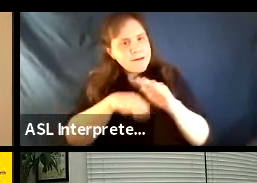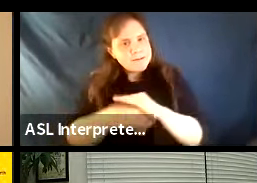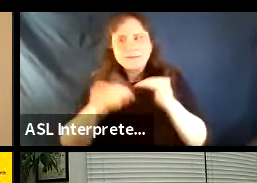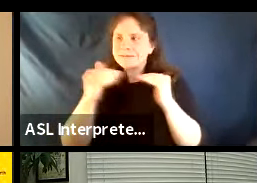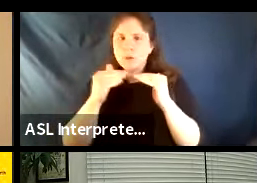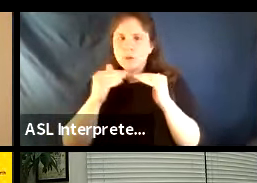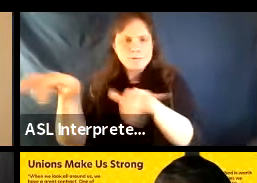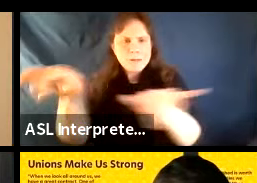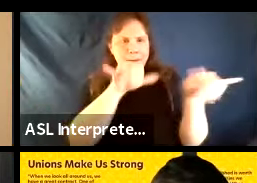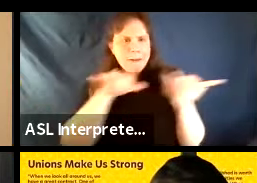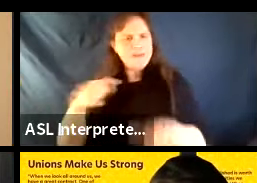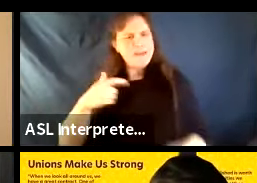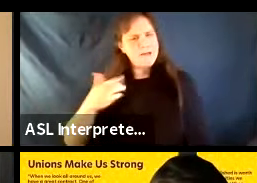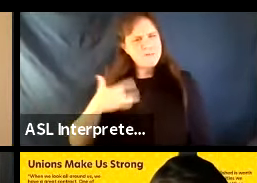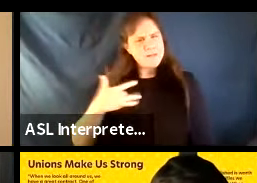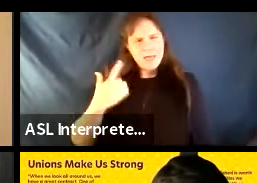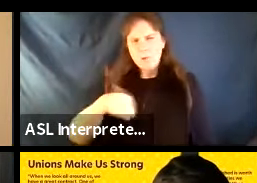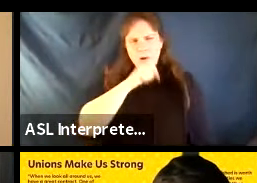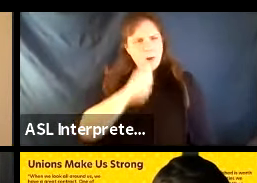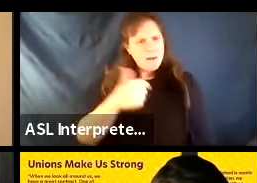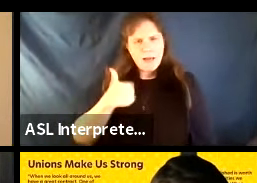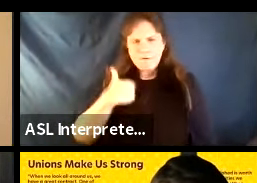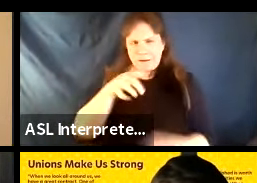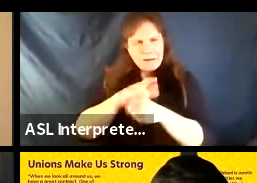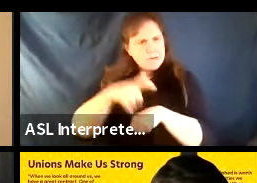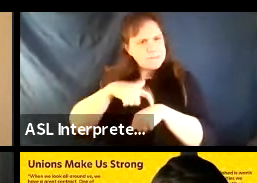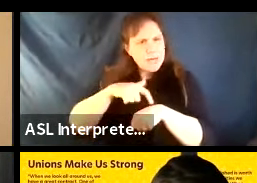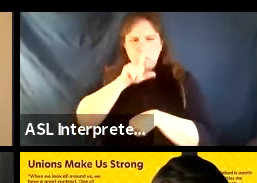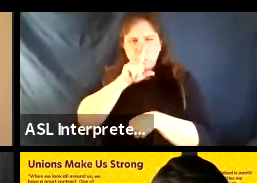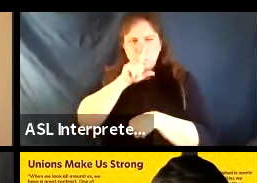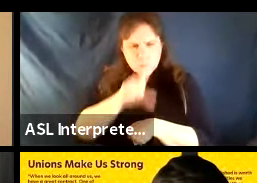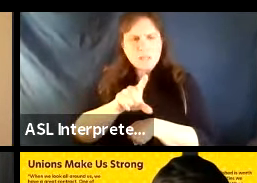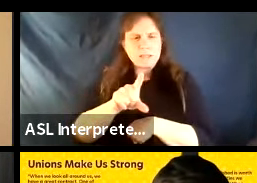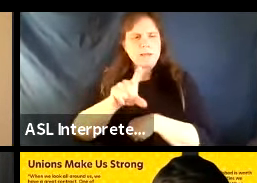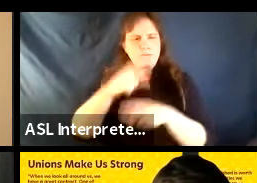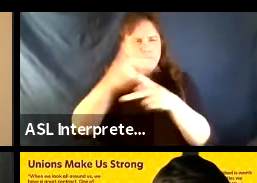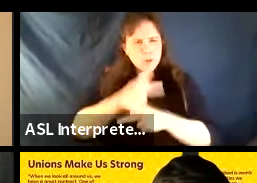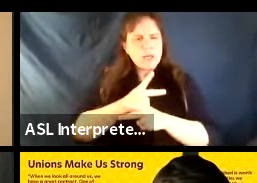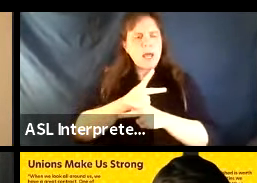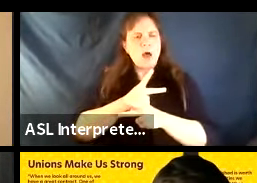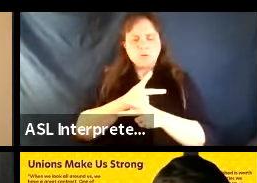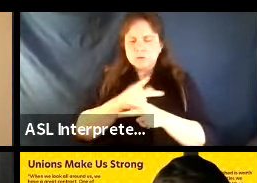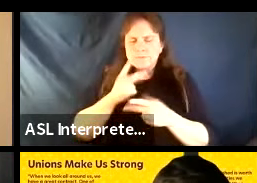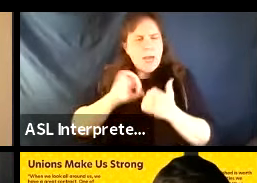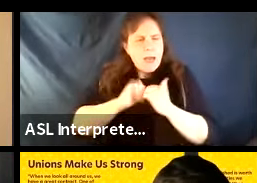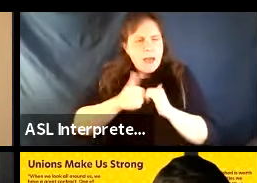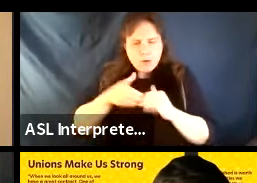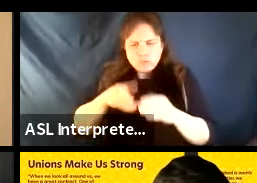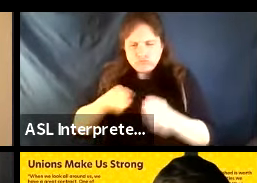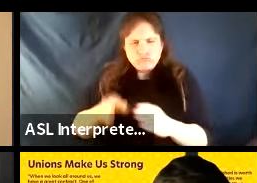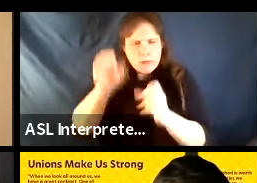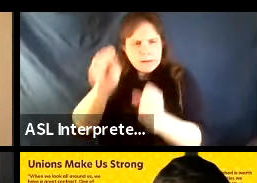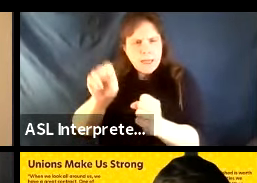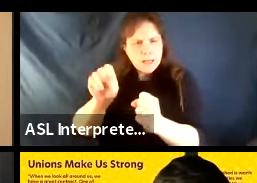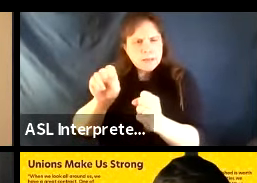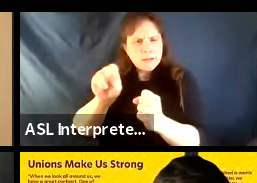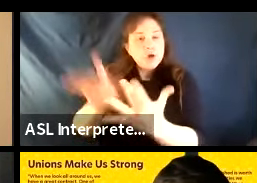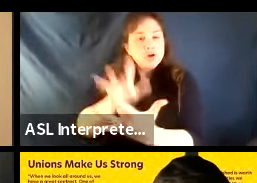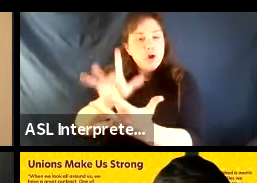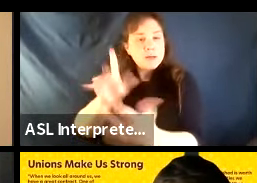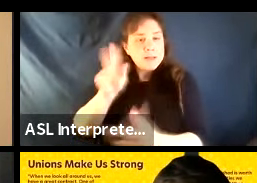that we aren't spending enough time on is drilling down on strategies to actually reach these people, the 65 and up, who are right